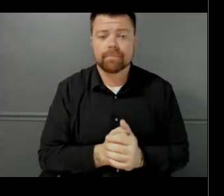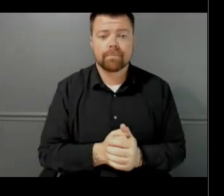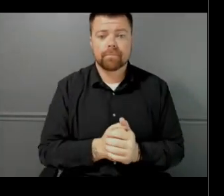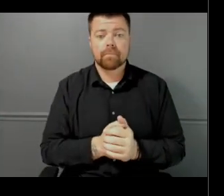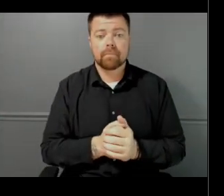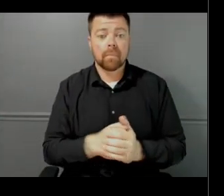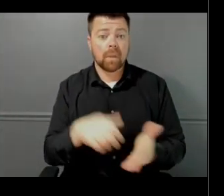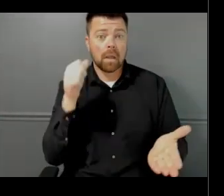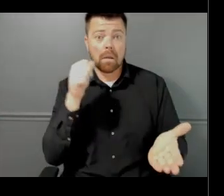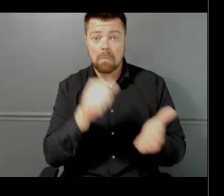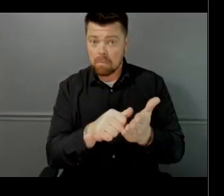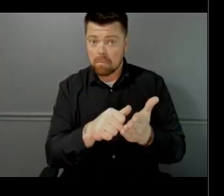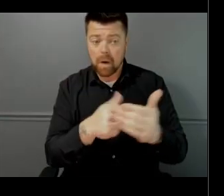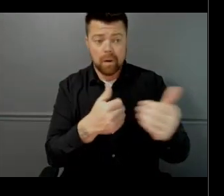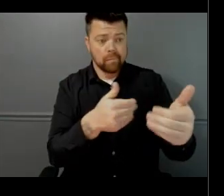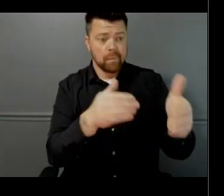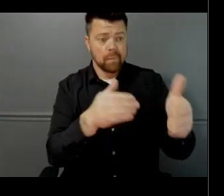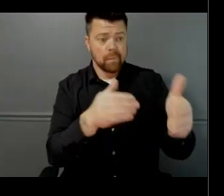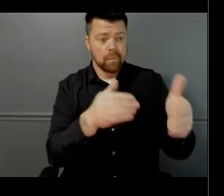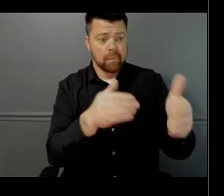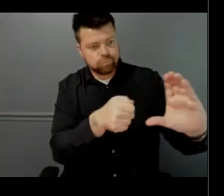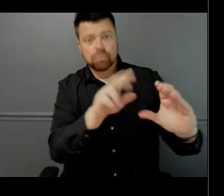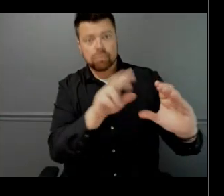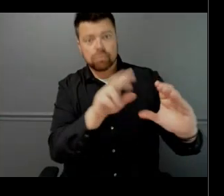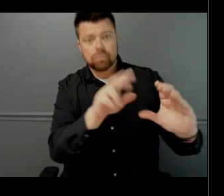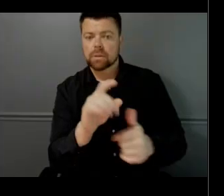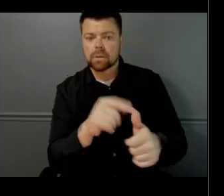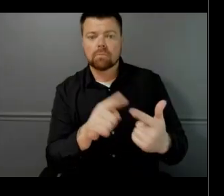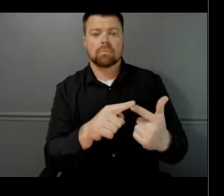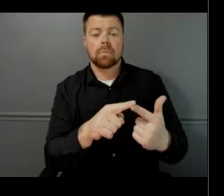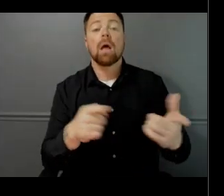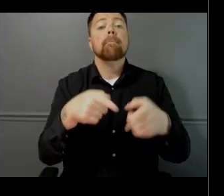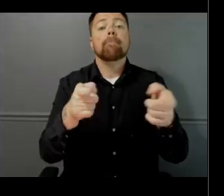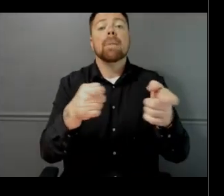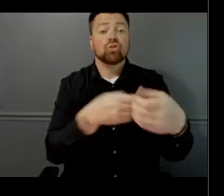mailbox kiosk, manager's offices,